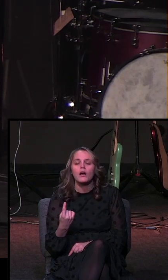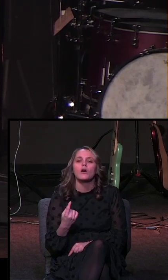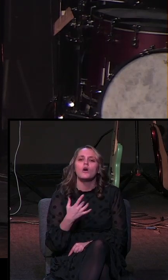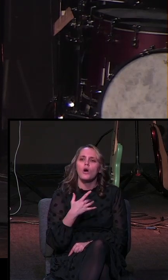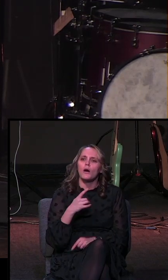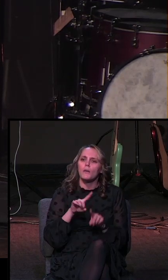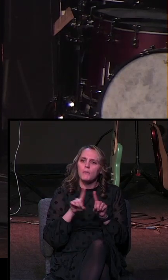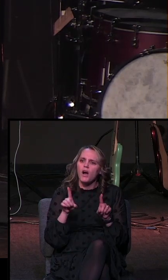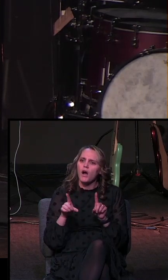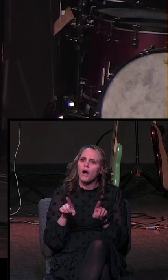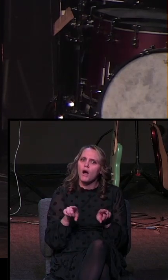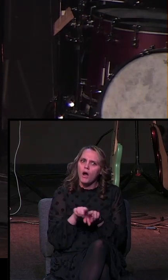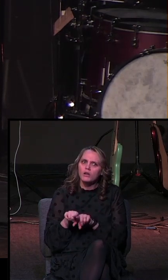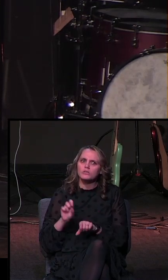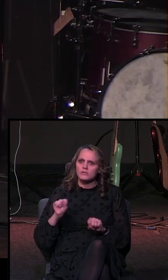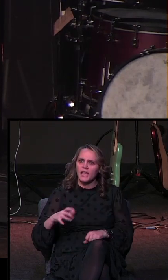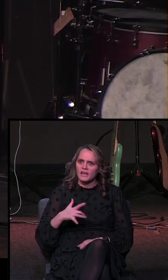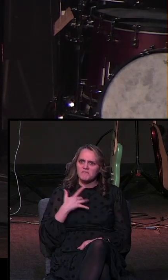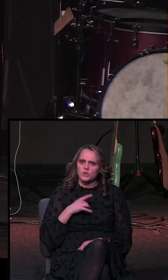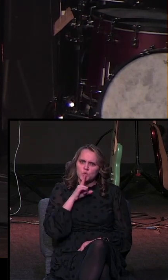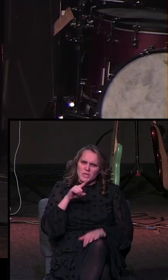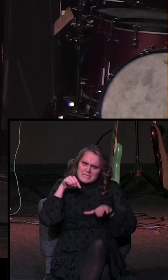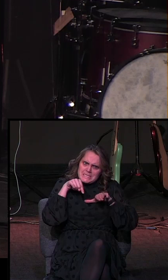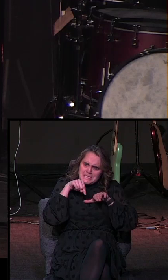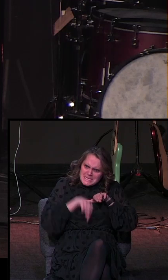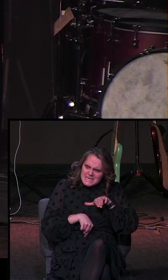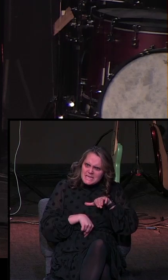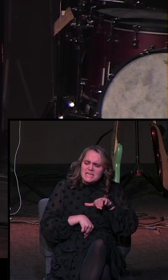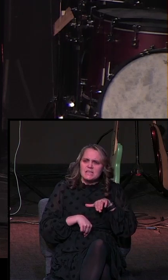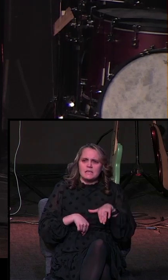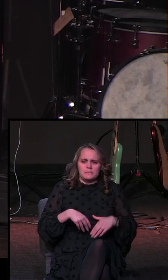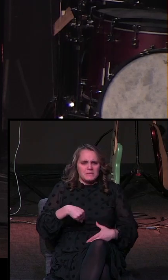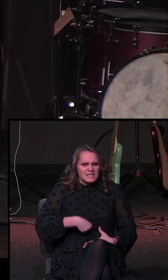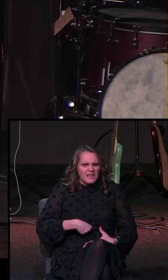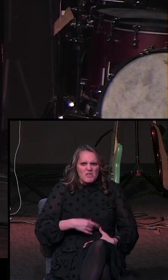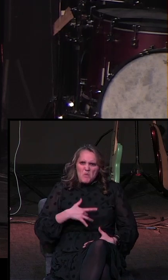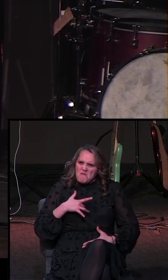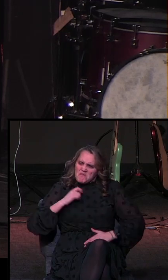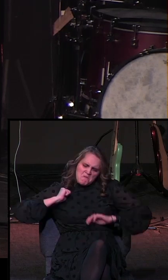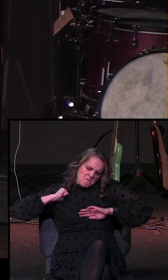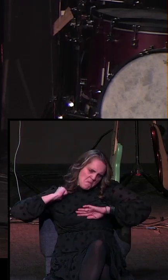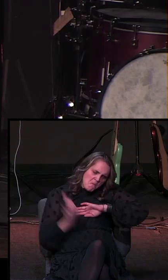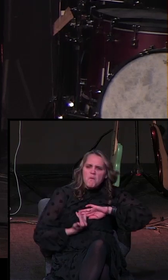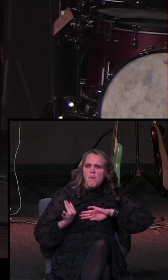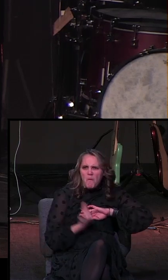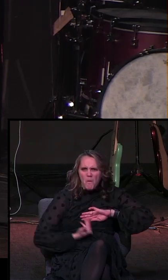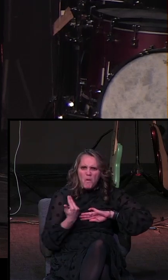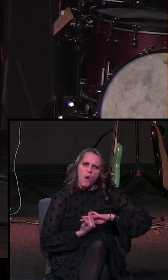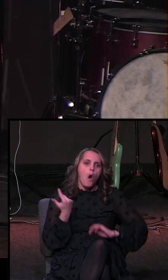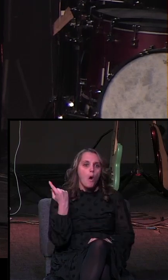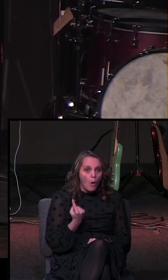very deeply. For some of us, we've been seriously wounded and hurt, and we are boiling. We're just so angry.